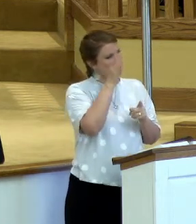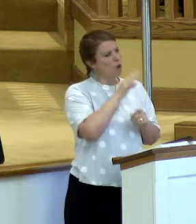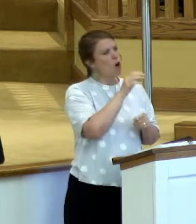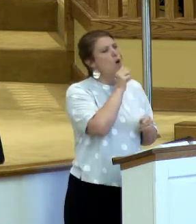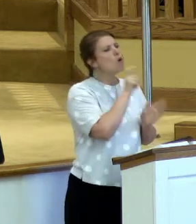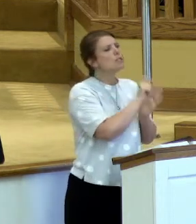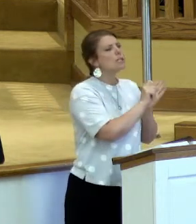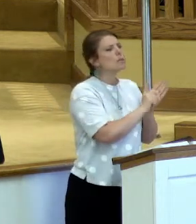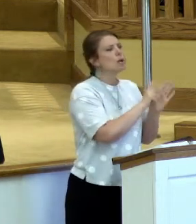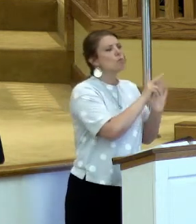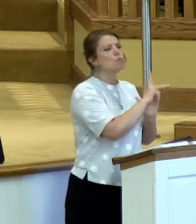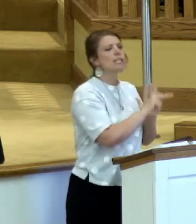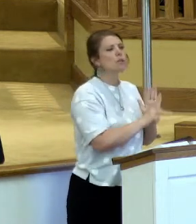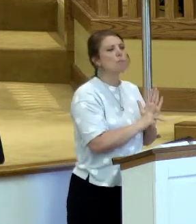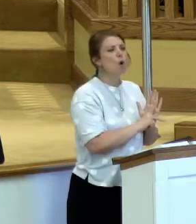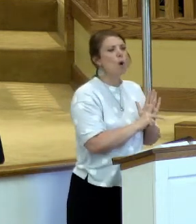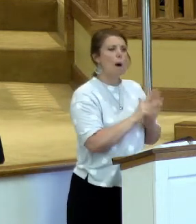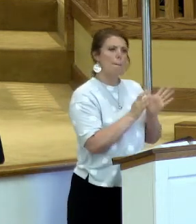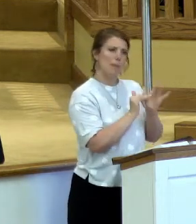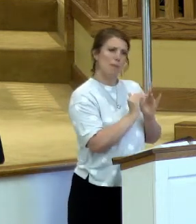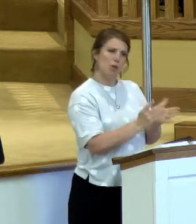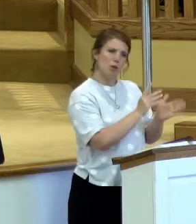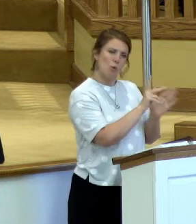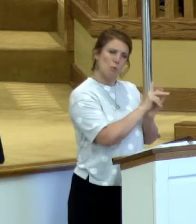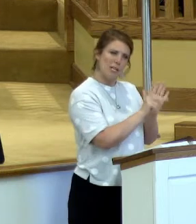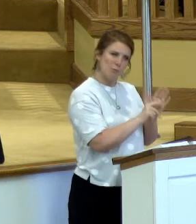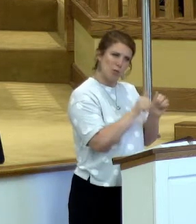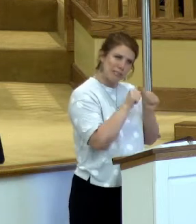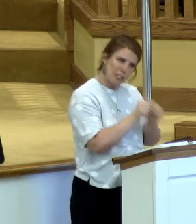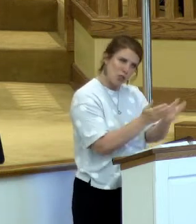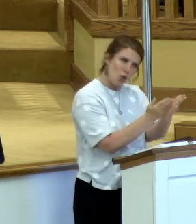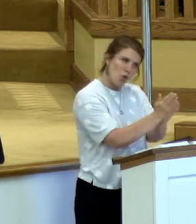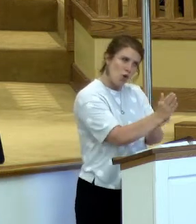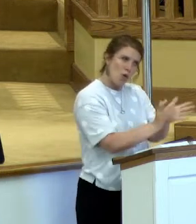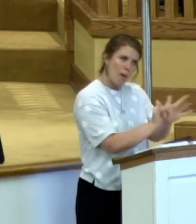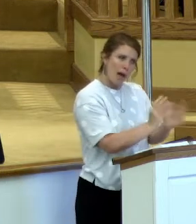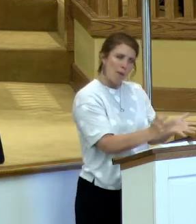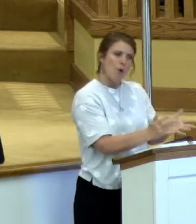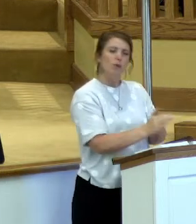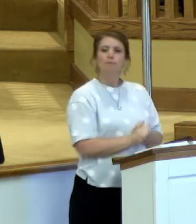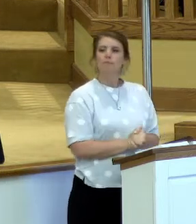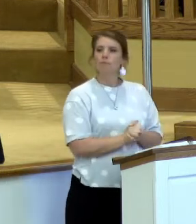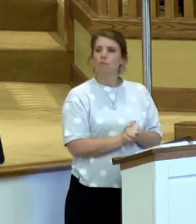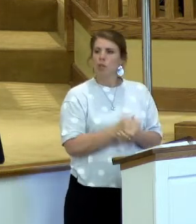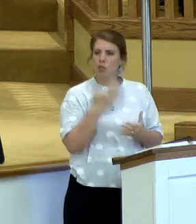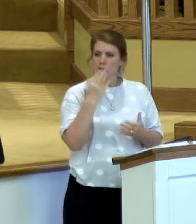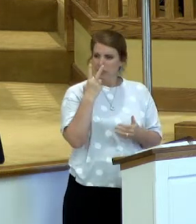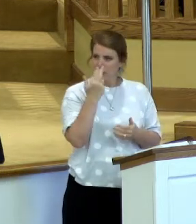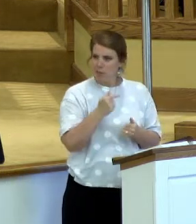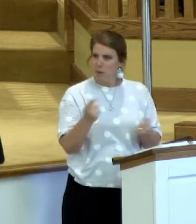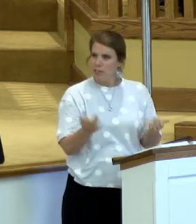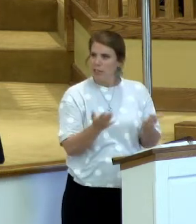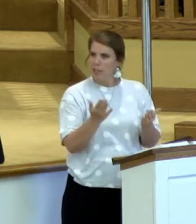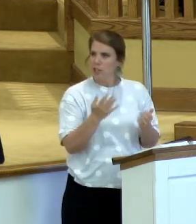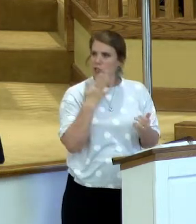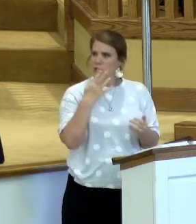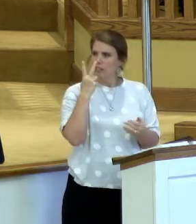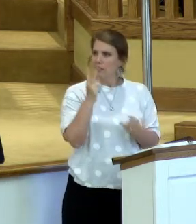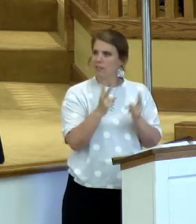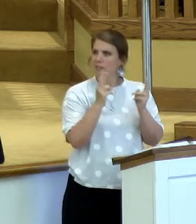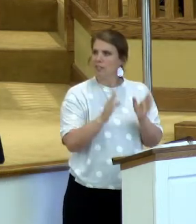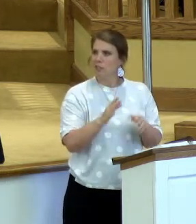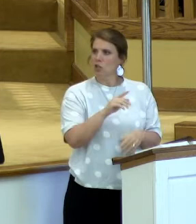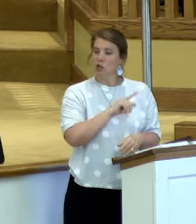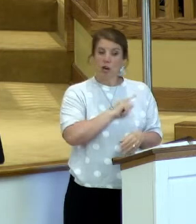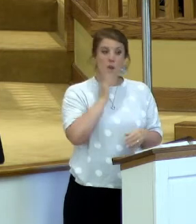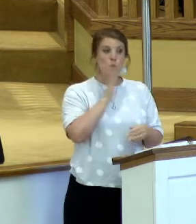Old Testament principle. One of those biblical principles that continues all through the Bible. So we'll talk about that in just a little while. So great to see everybody here. Good to have visitors here. As always, at this